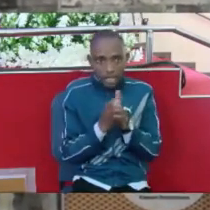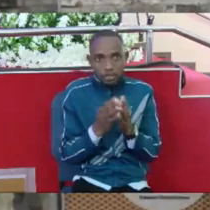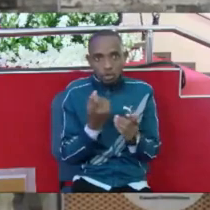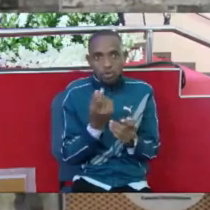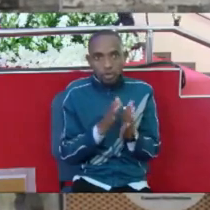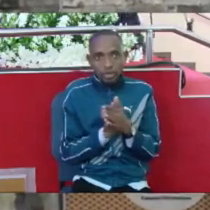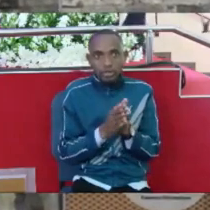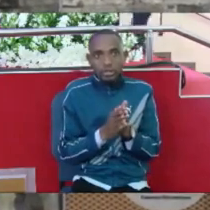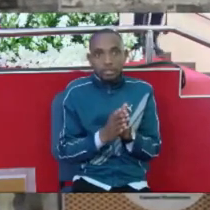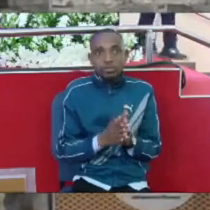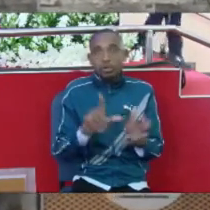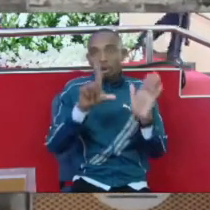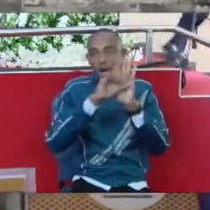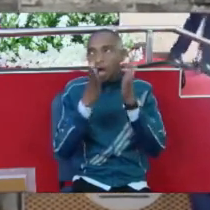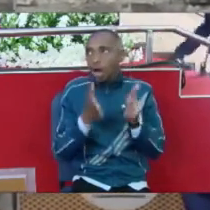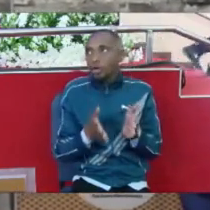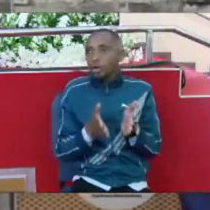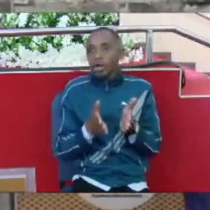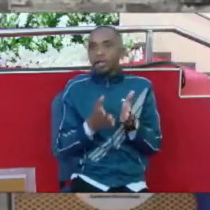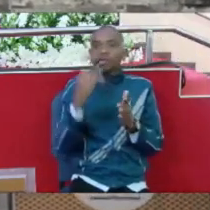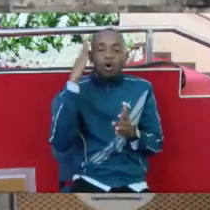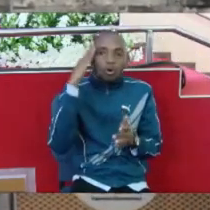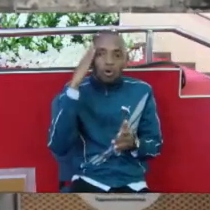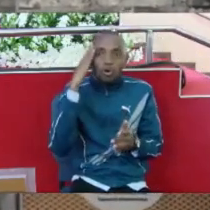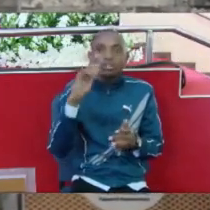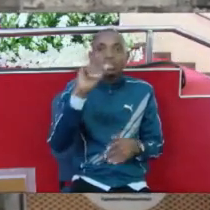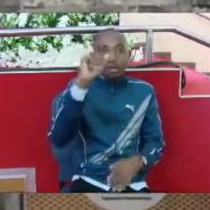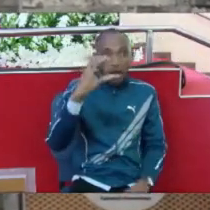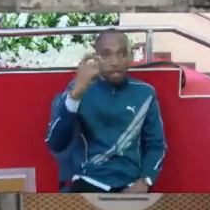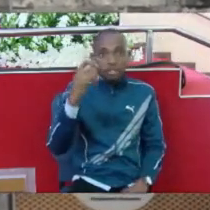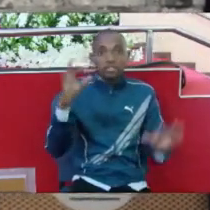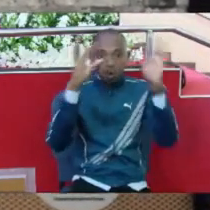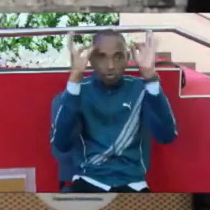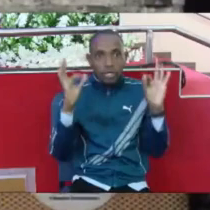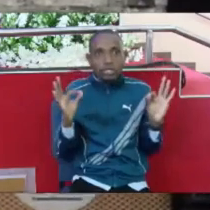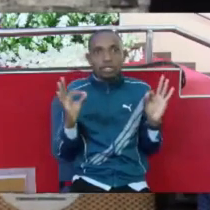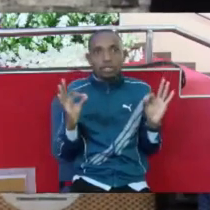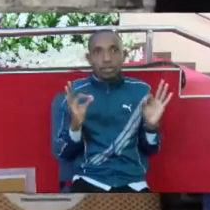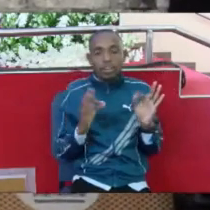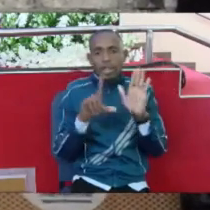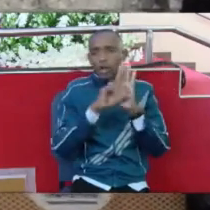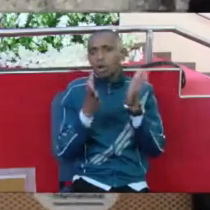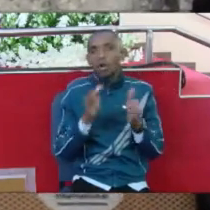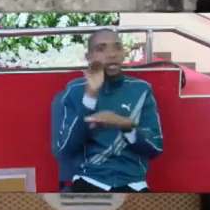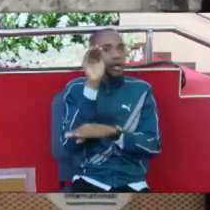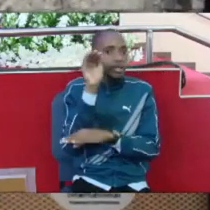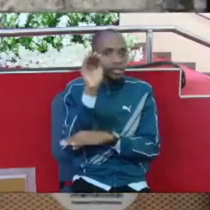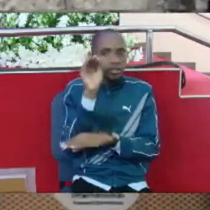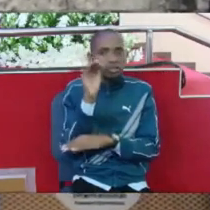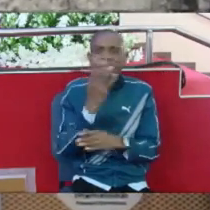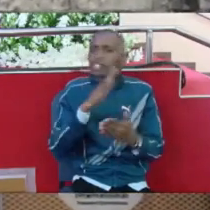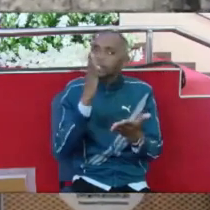ya ndoa. When she went to his office, she asked, lawyer, is it